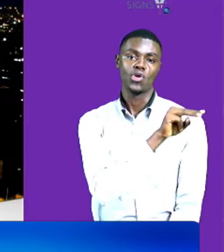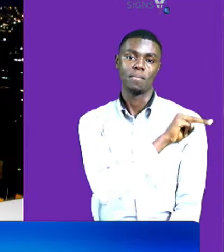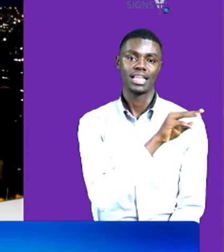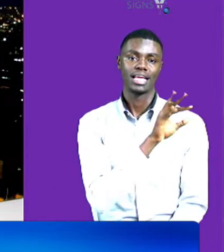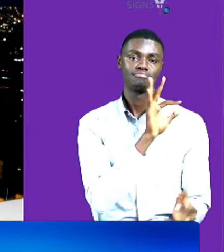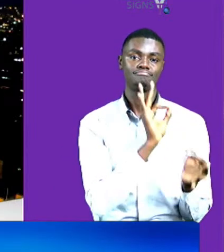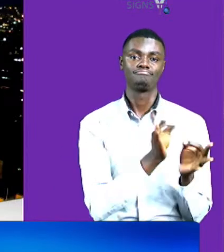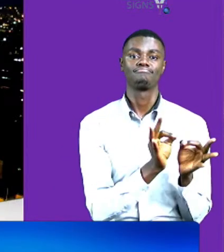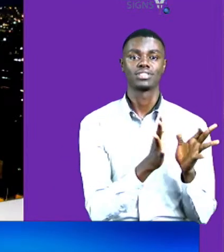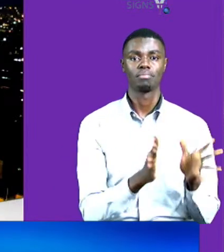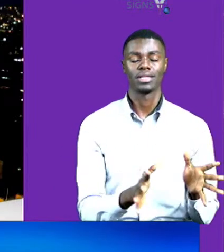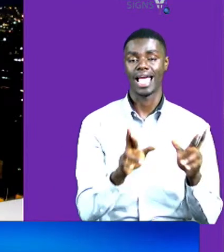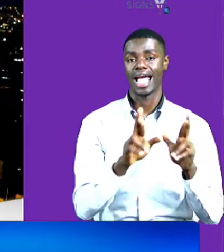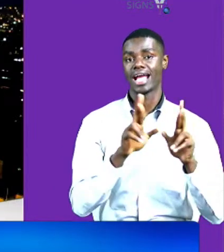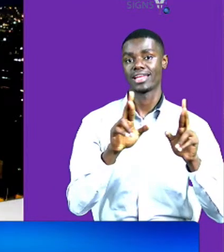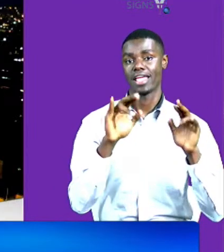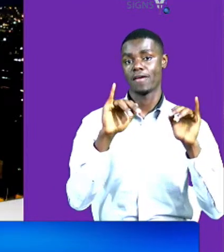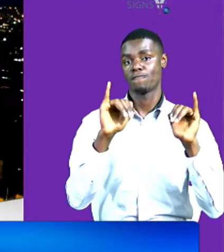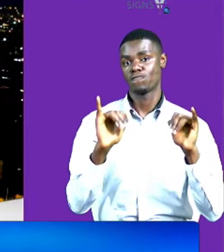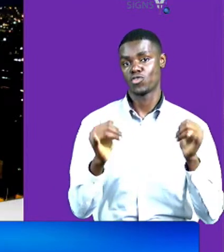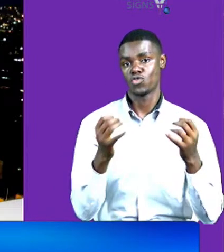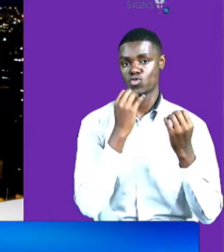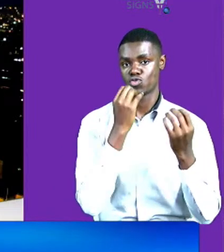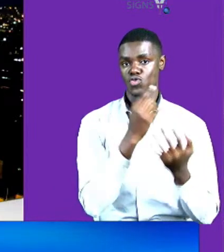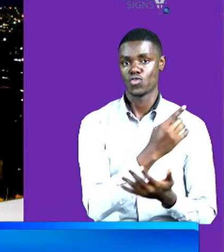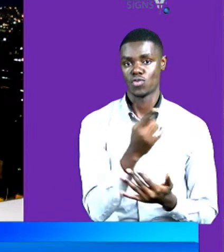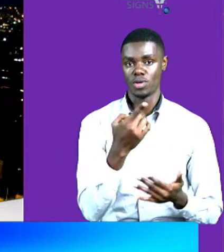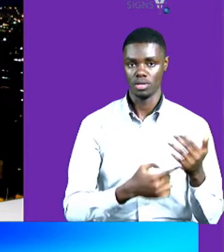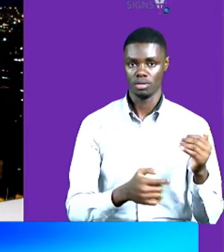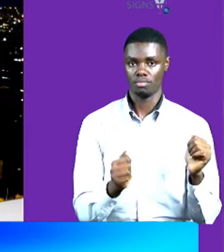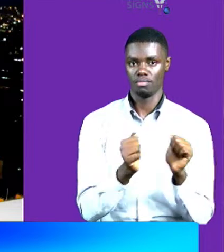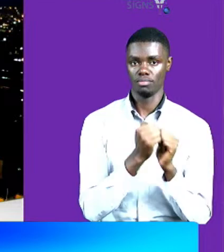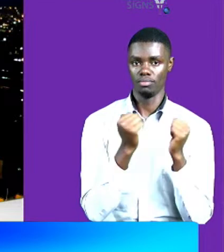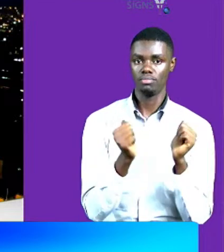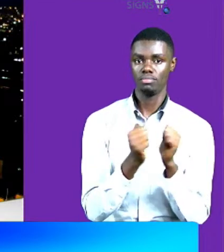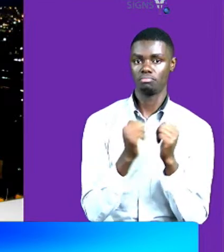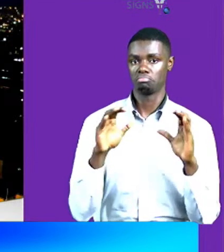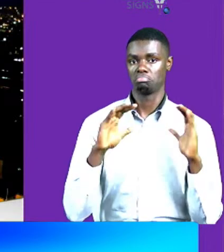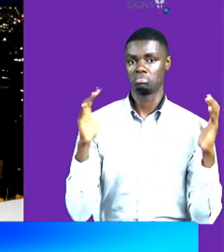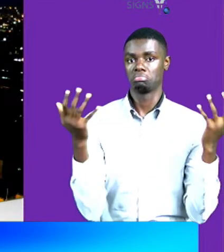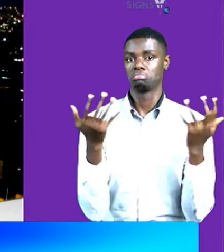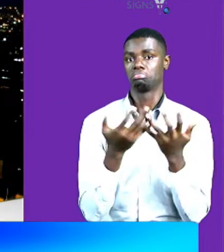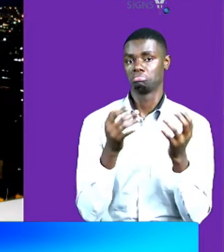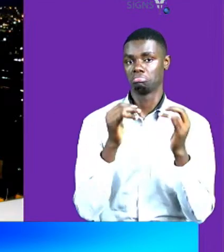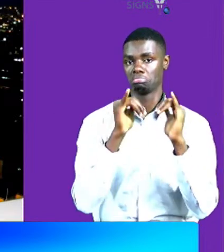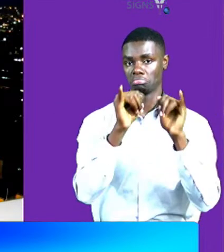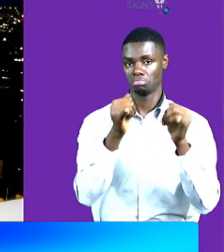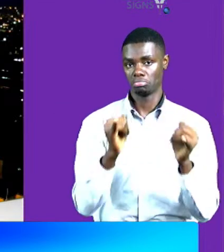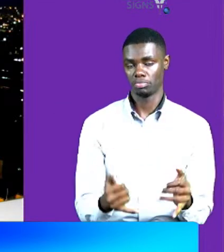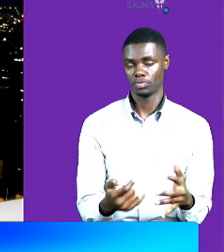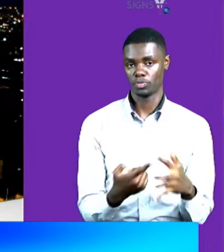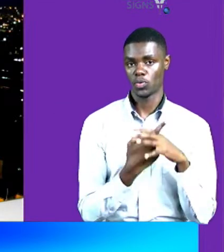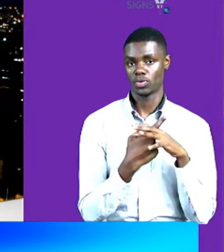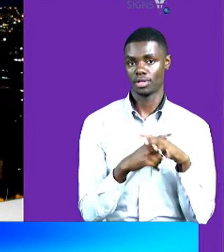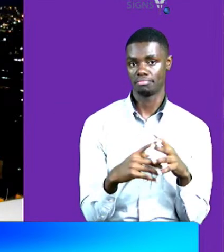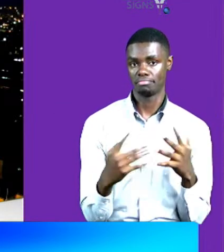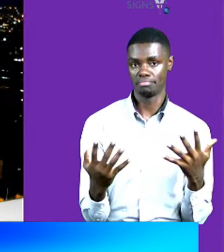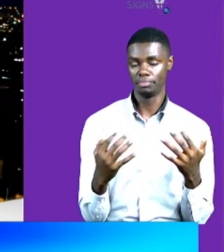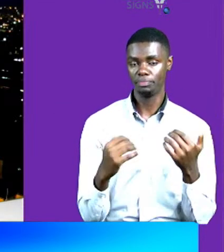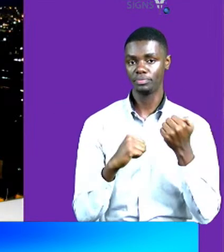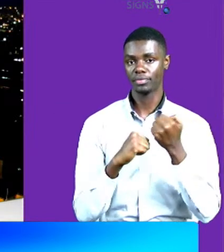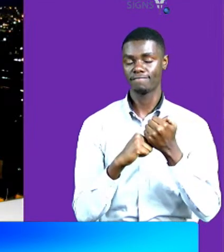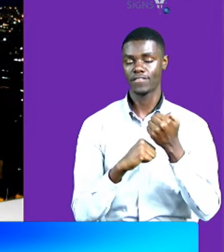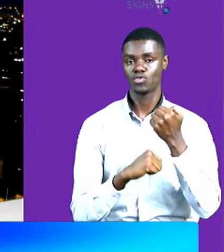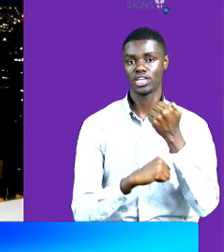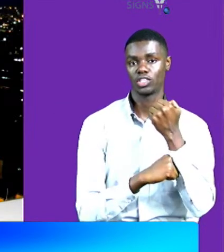ready for the broadcast to inform you what's happening in the world of news. To begin with, a